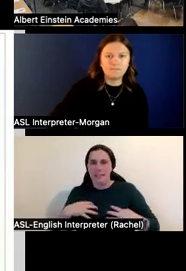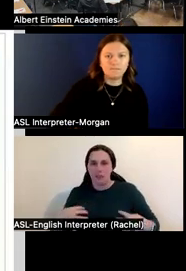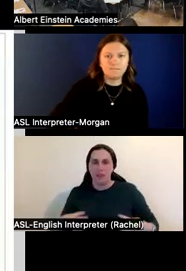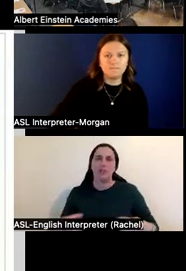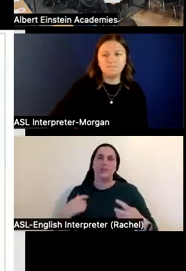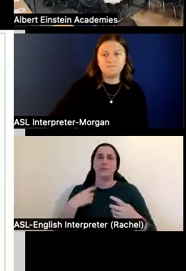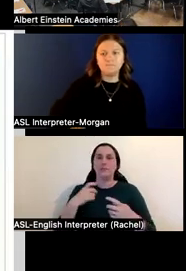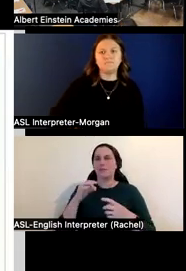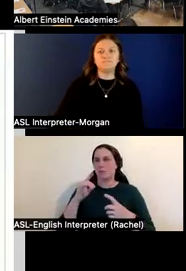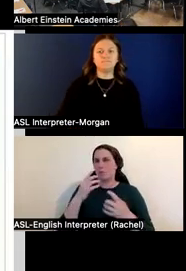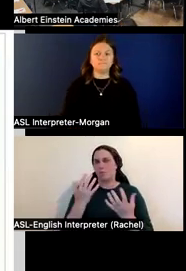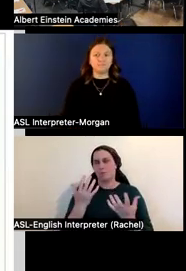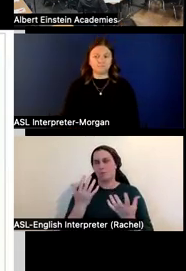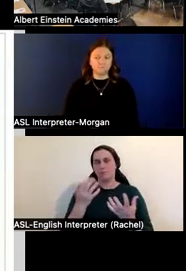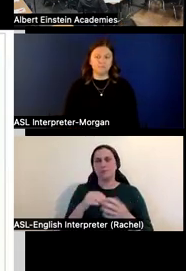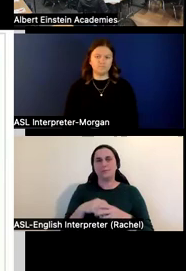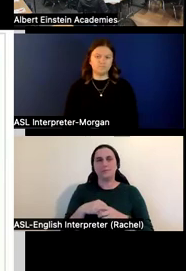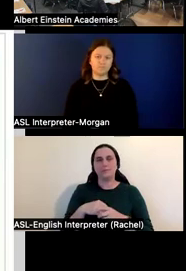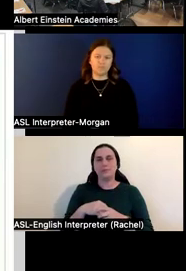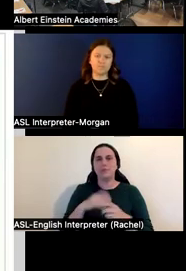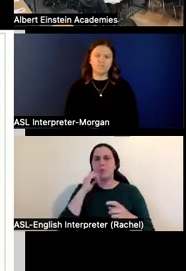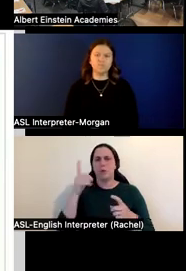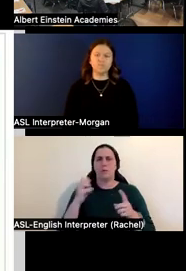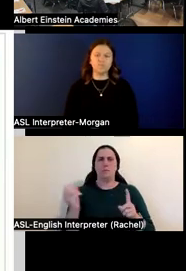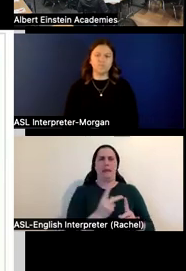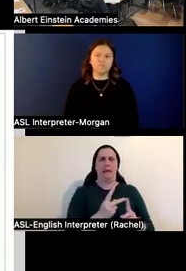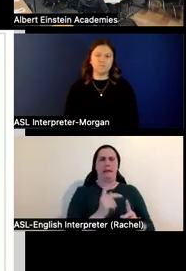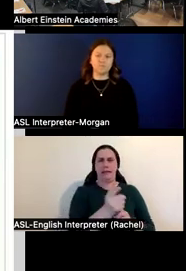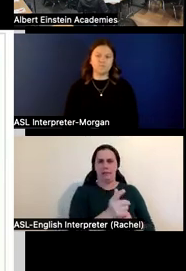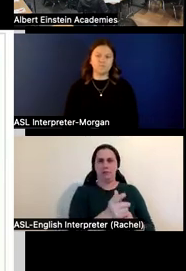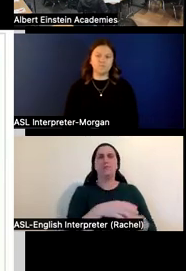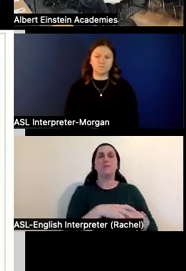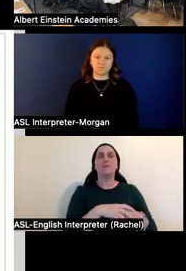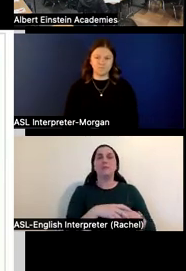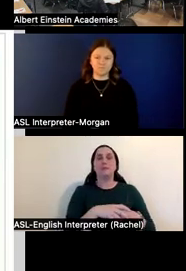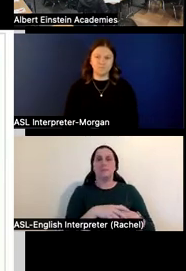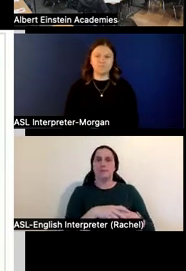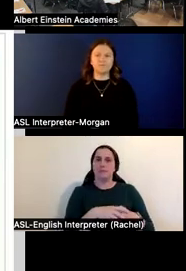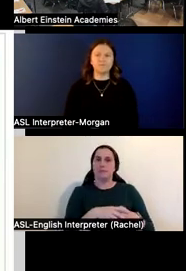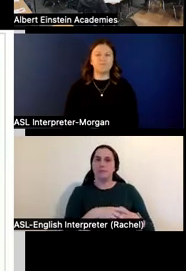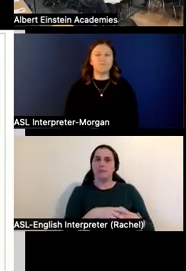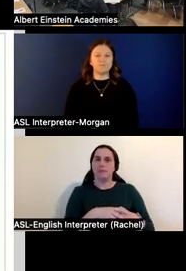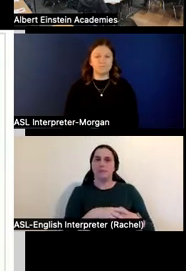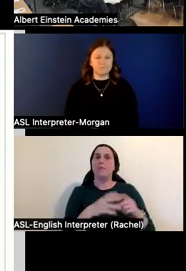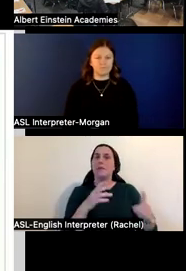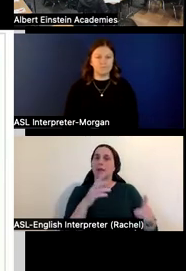and we can come back to her in the end. Again, it is all linked, so you will have access to